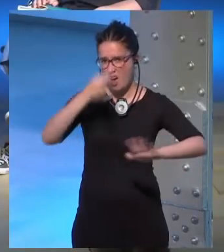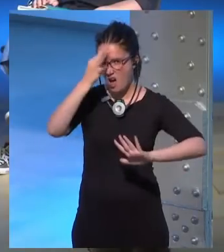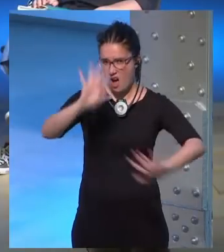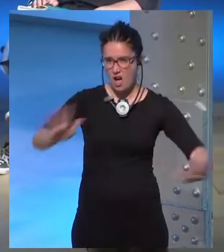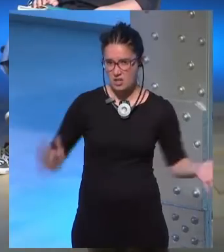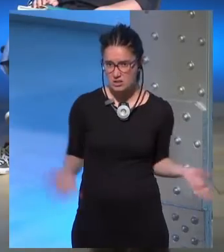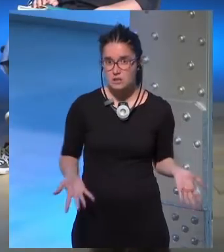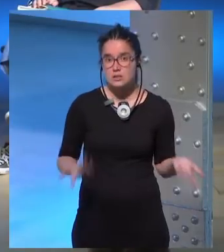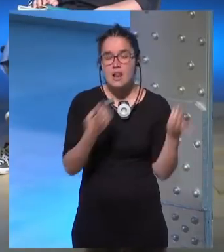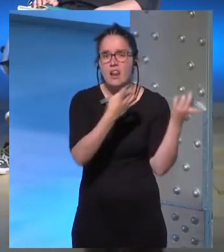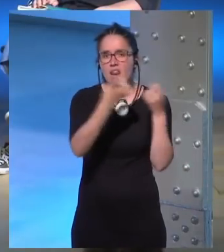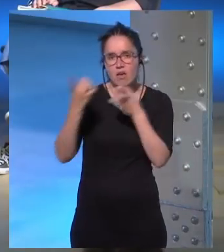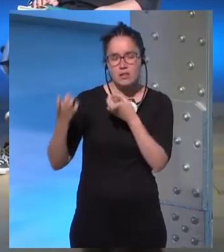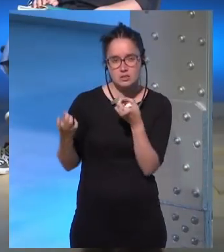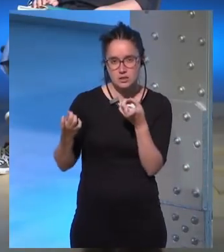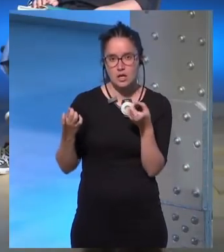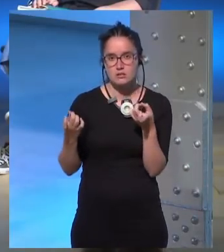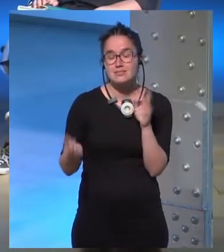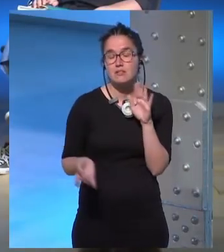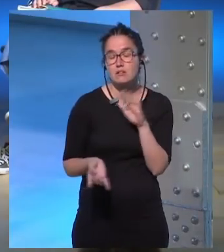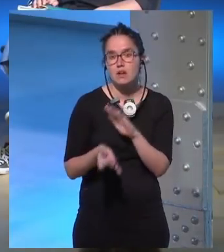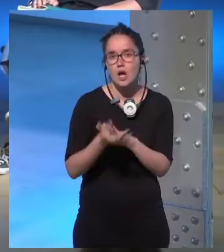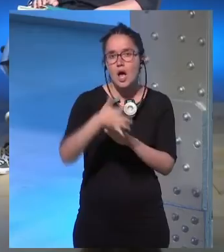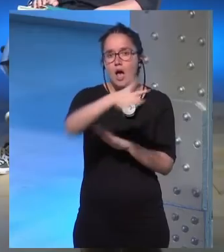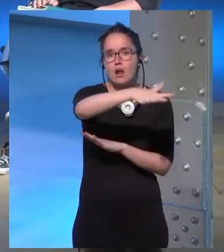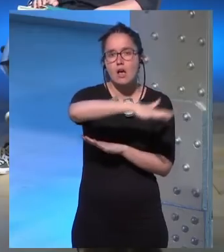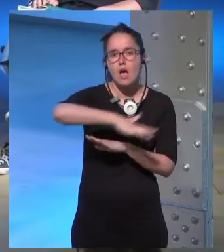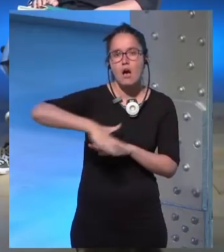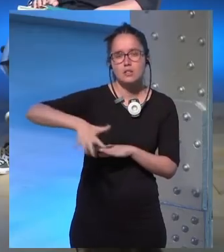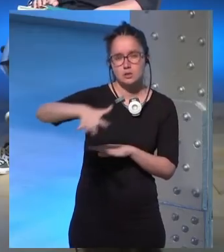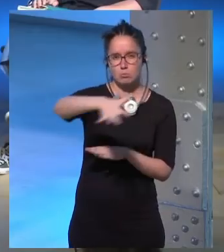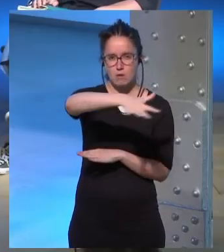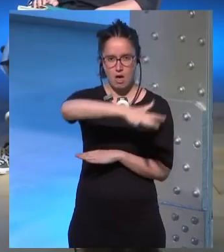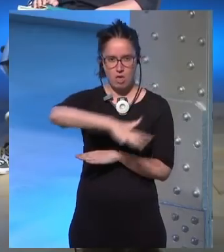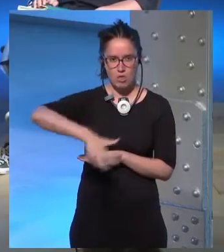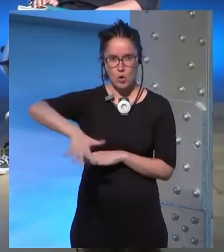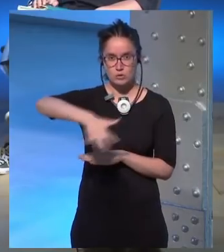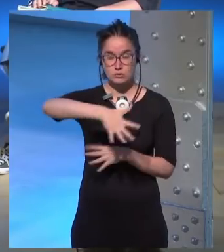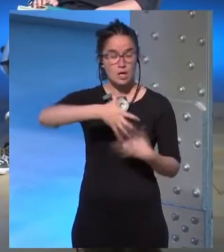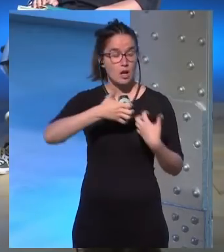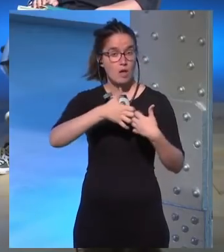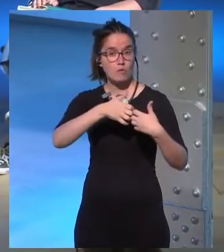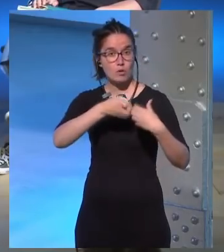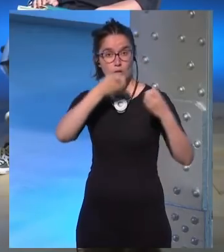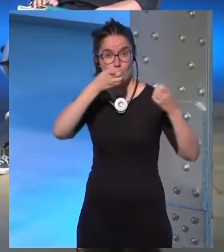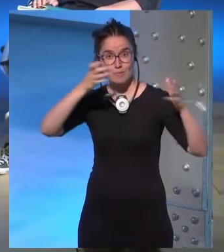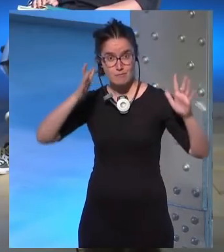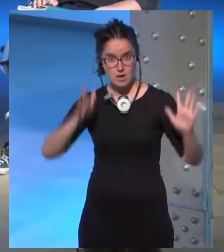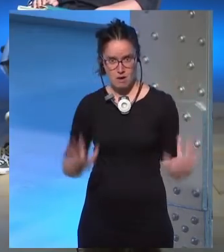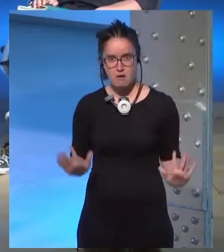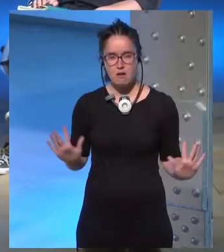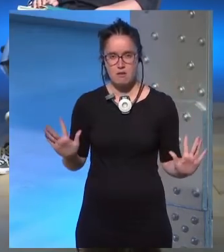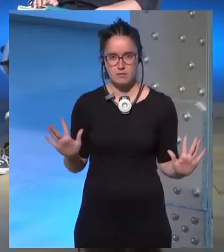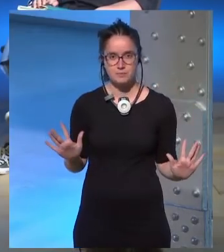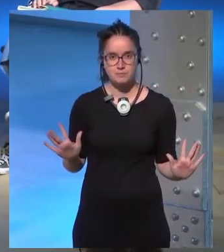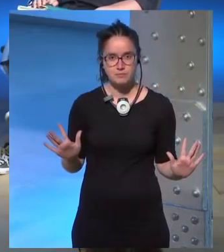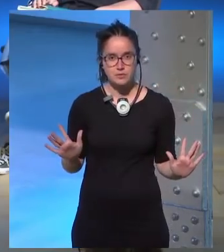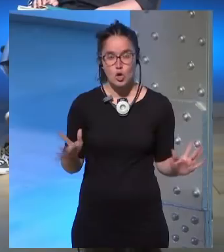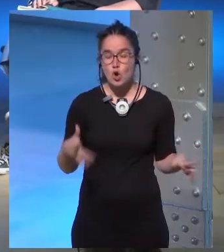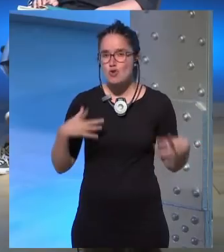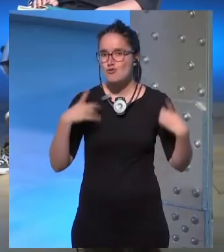hey, let's do a book club, a geeky book club. Let's things that you do outside of the office. But make